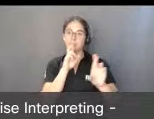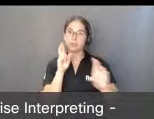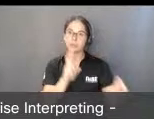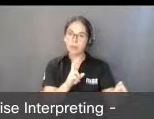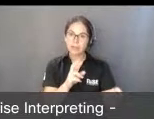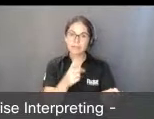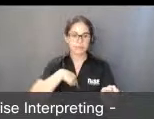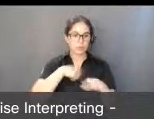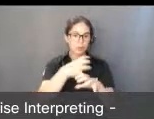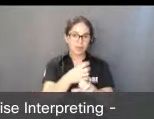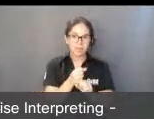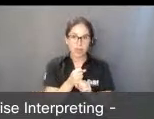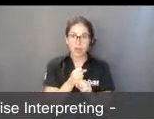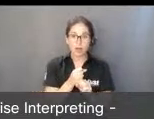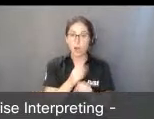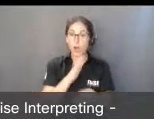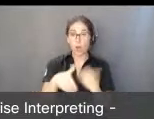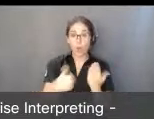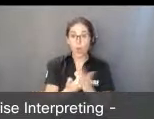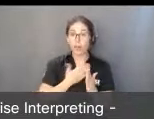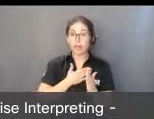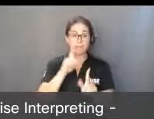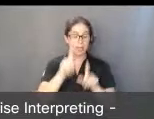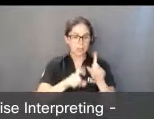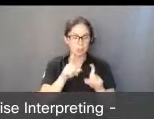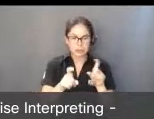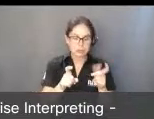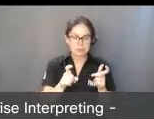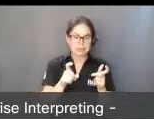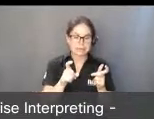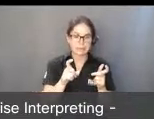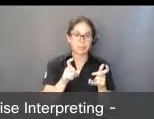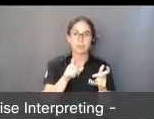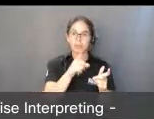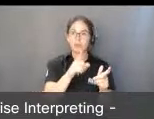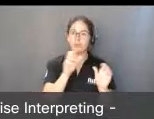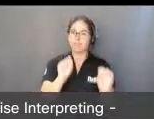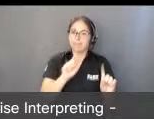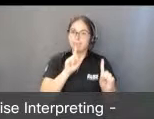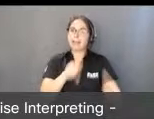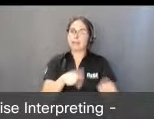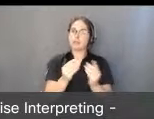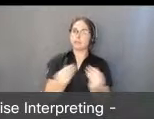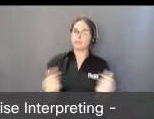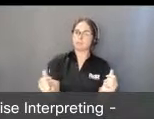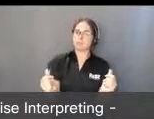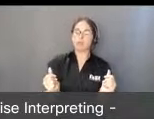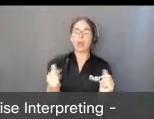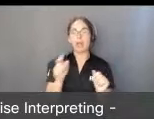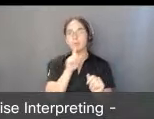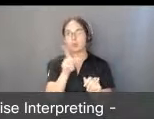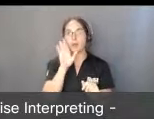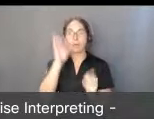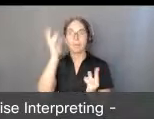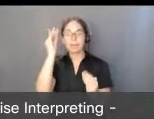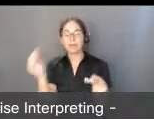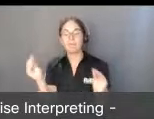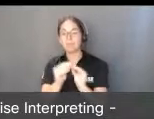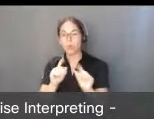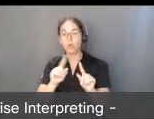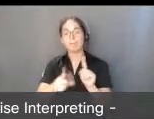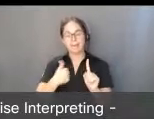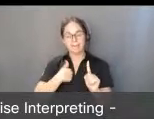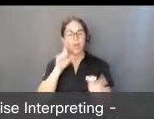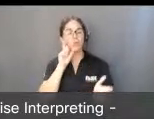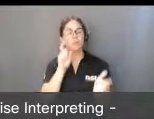for just about every question that I can think of, and I'm sure there's more, but I just want you to know that I realize the work